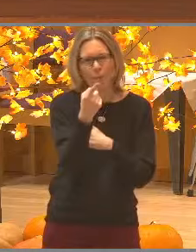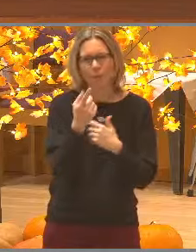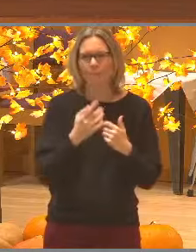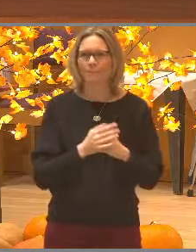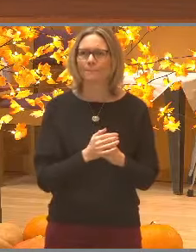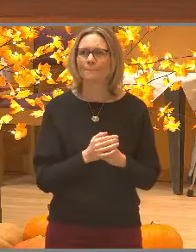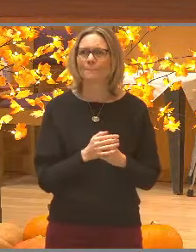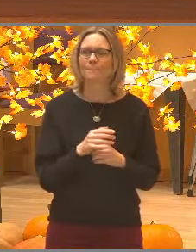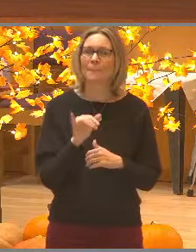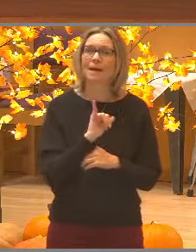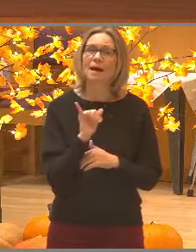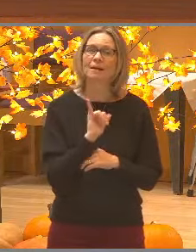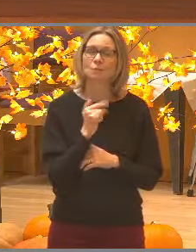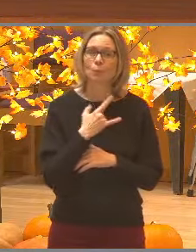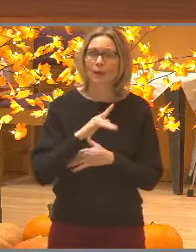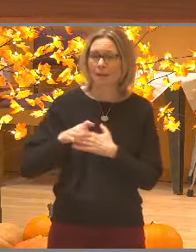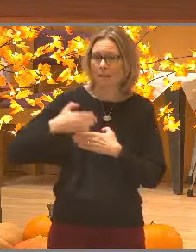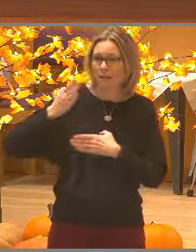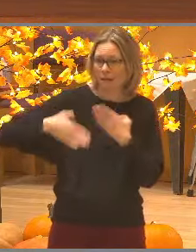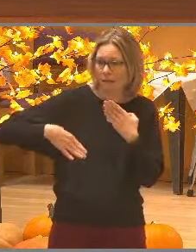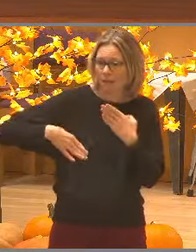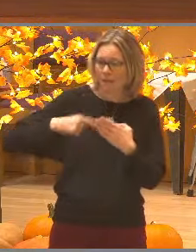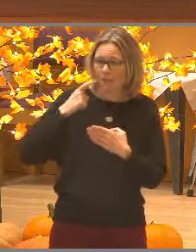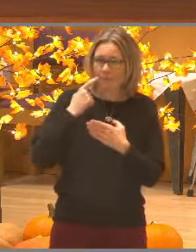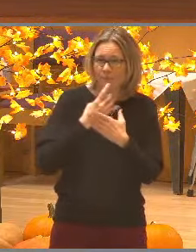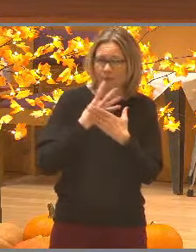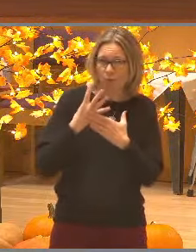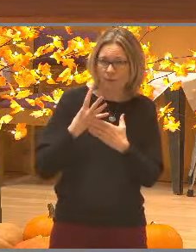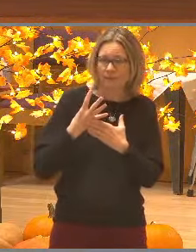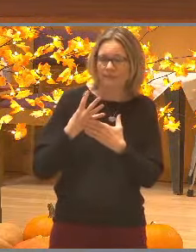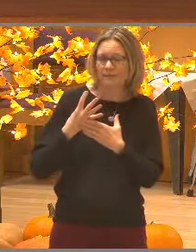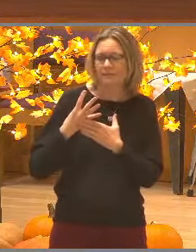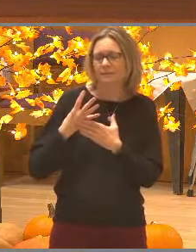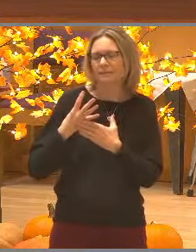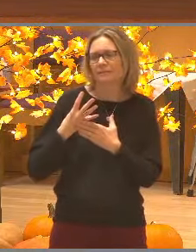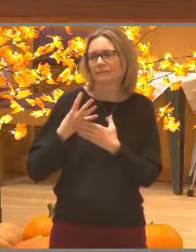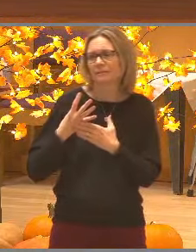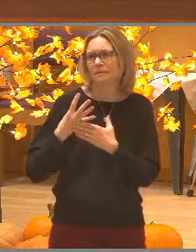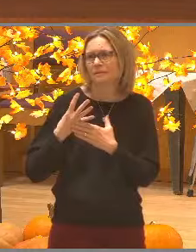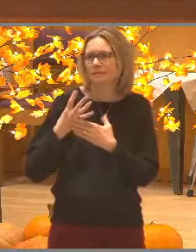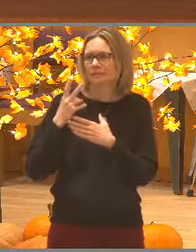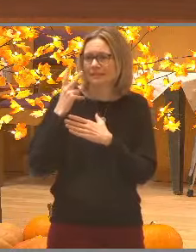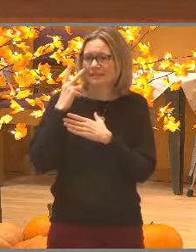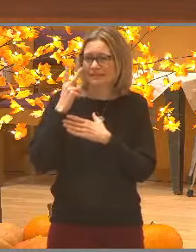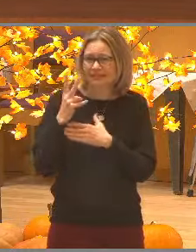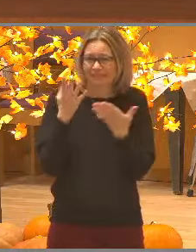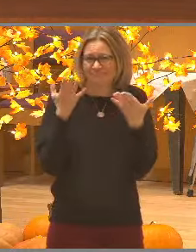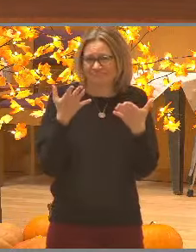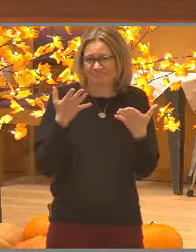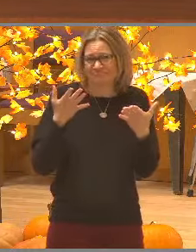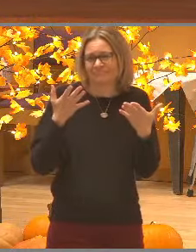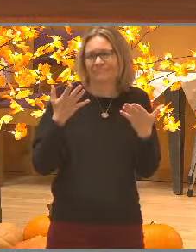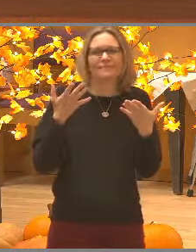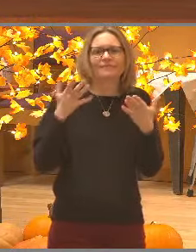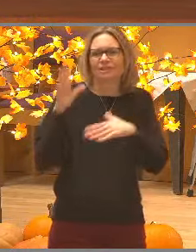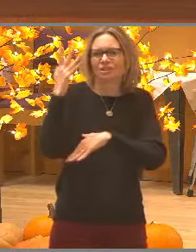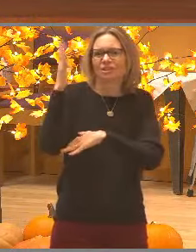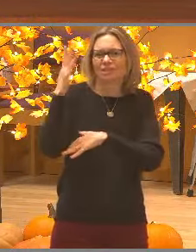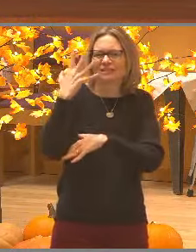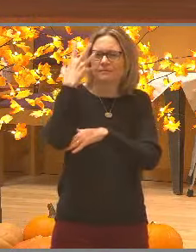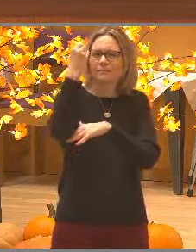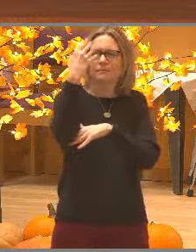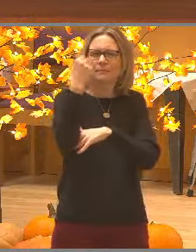As we are coming to the conclusion of these 4 weeks, as you can see the completion of the tree out in the